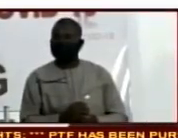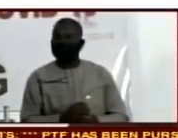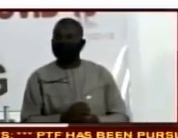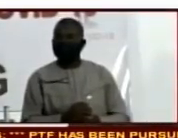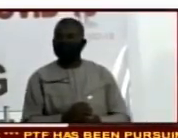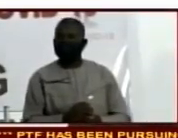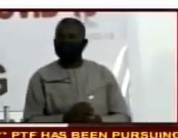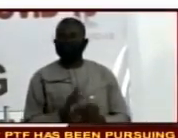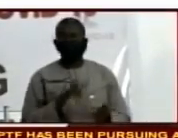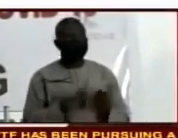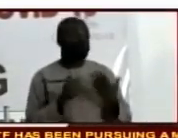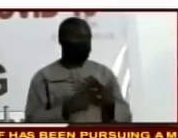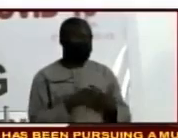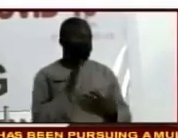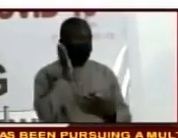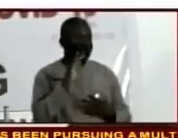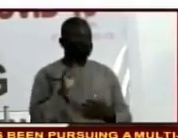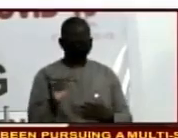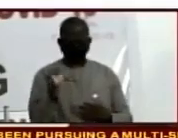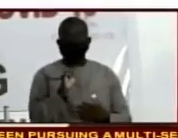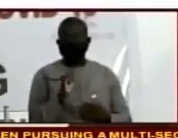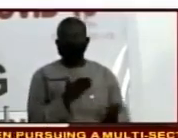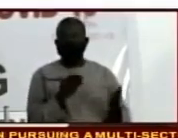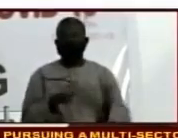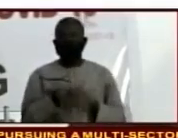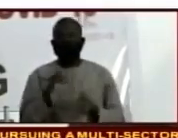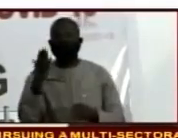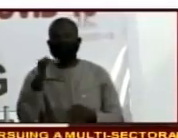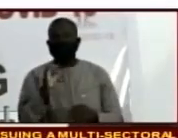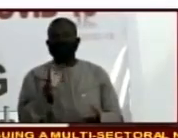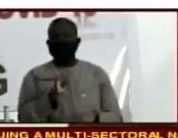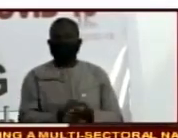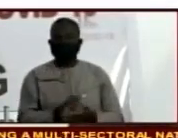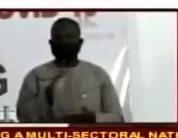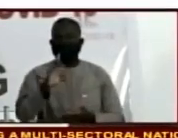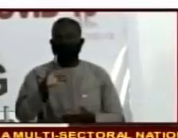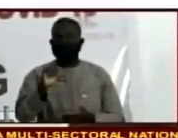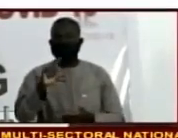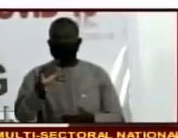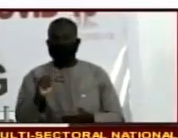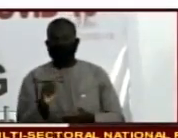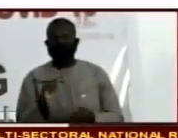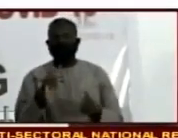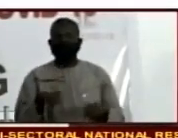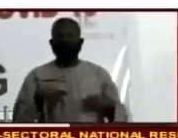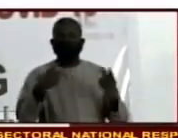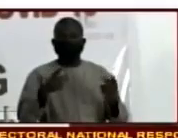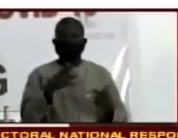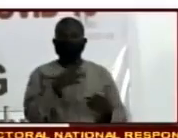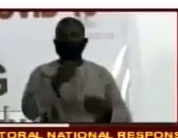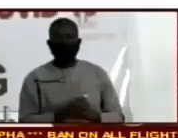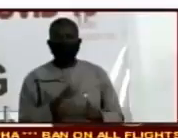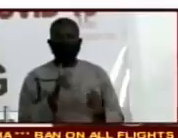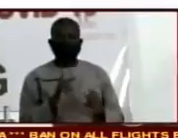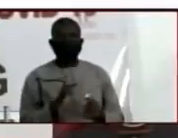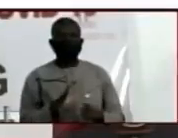The program will therefore be carried out based on data provided and structures put in place